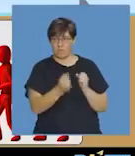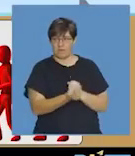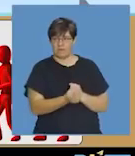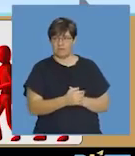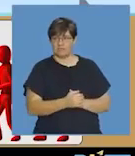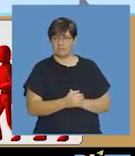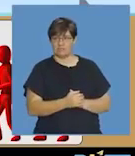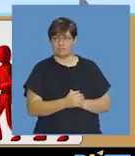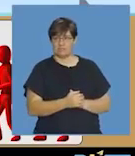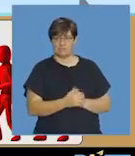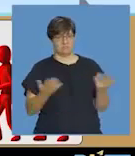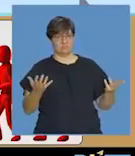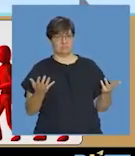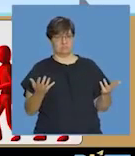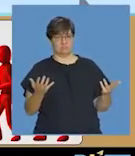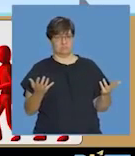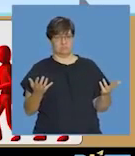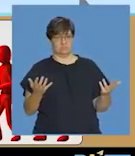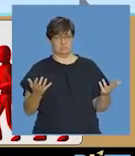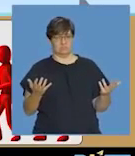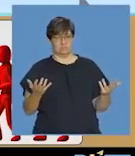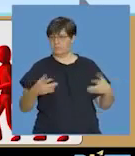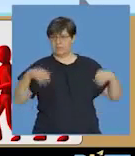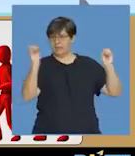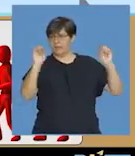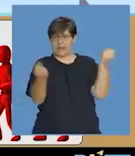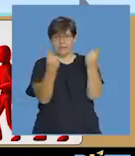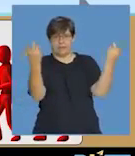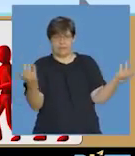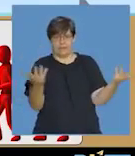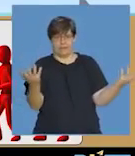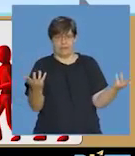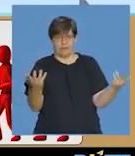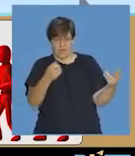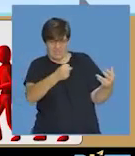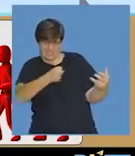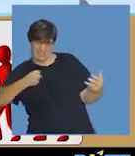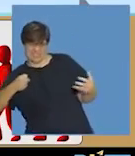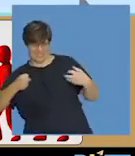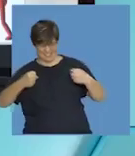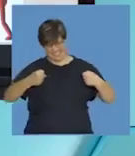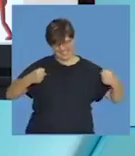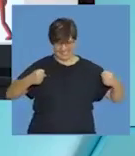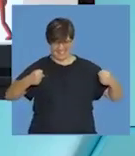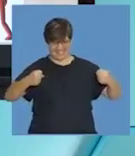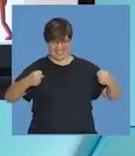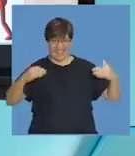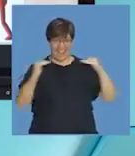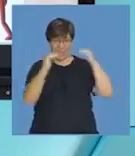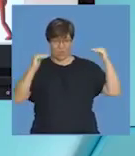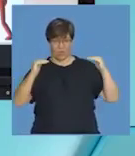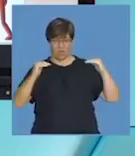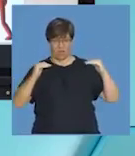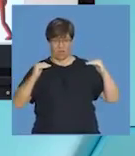happens. Oh, look. Nothing. The forces are equal, so we're